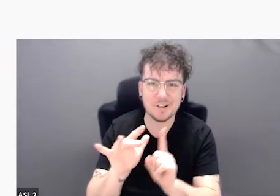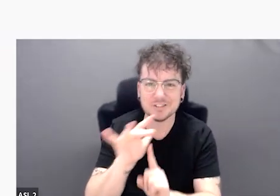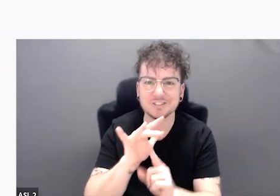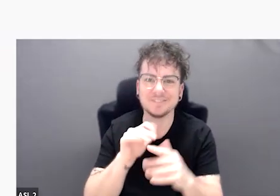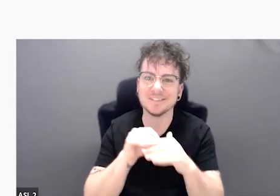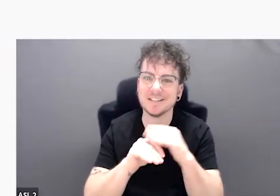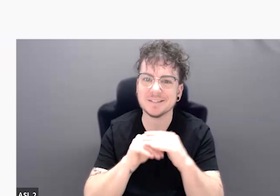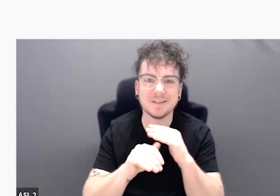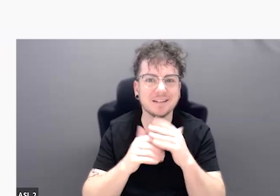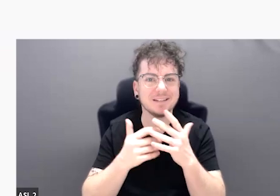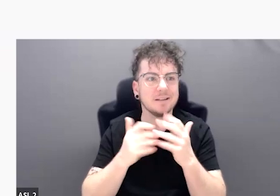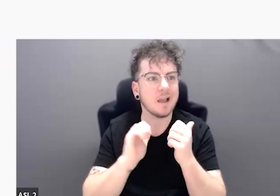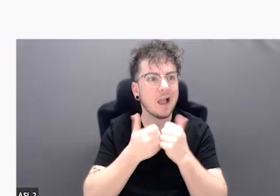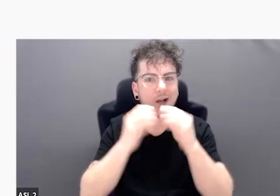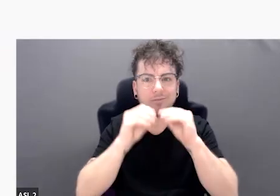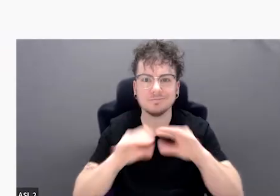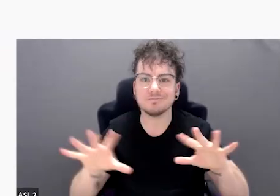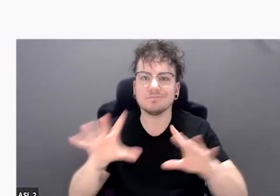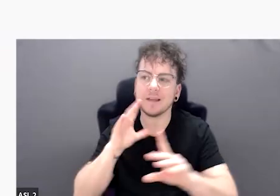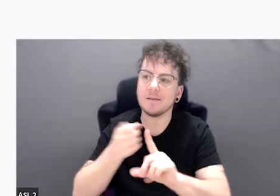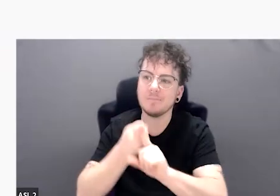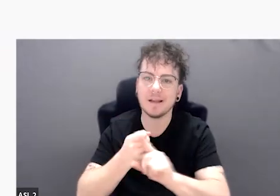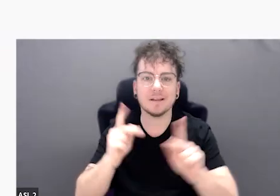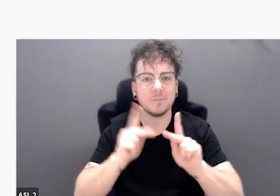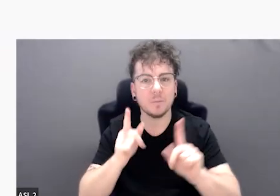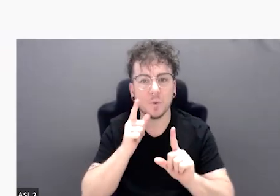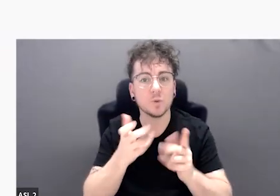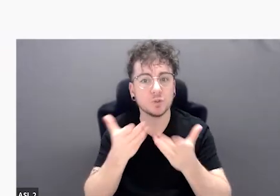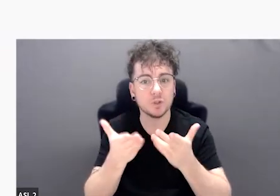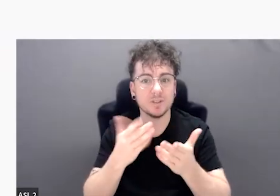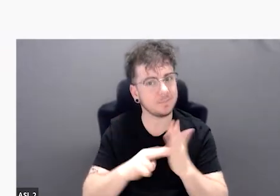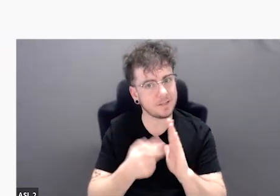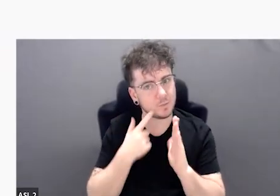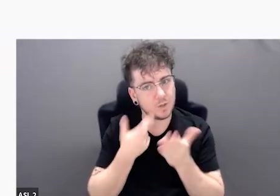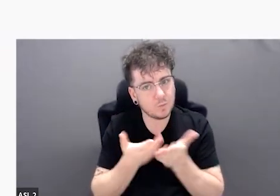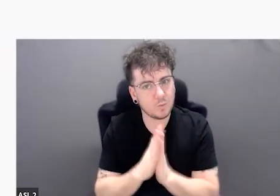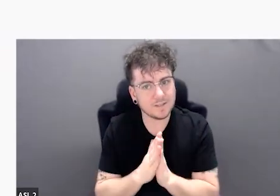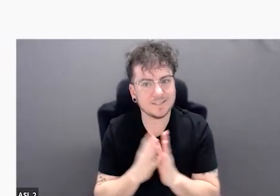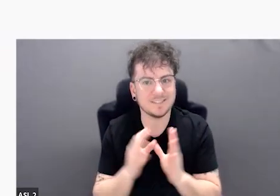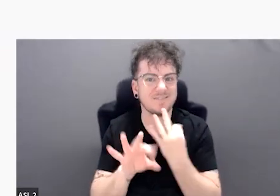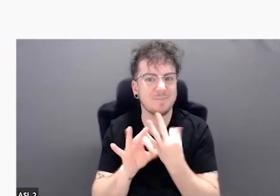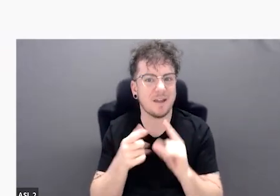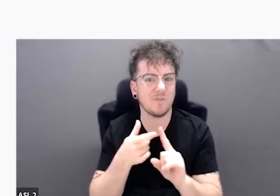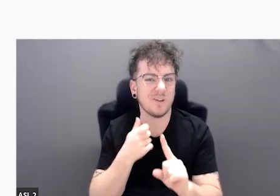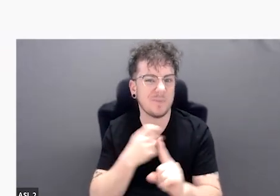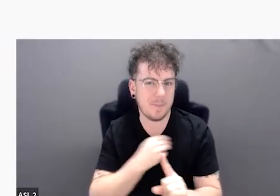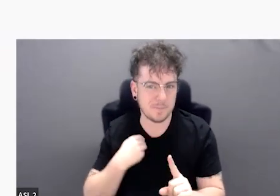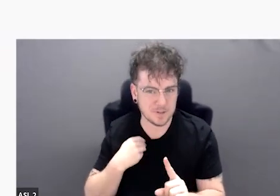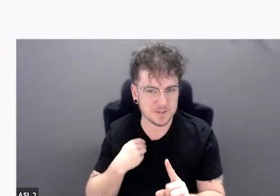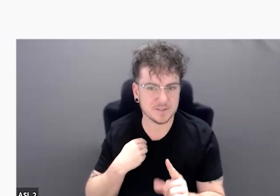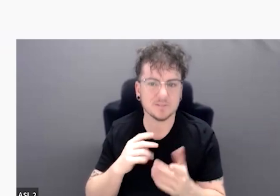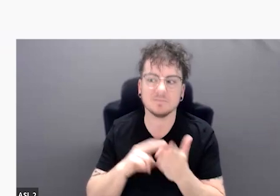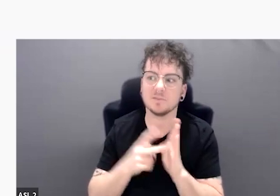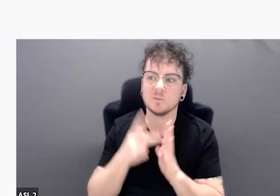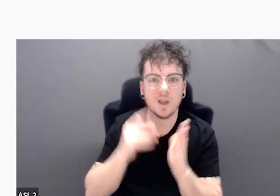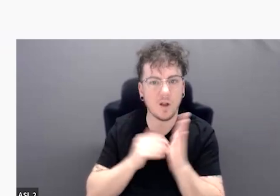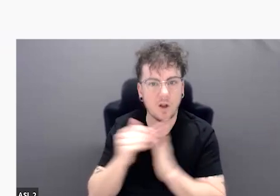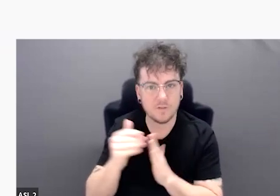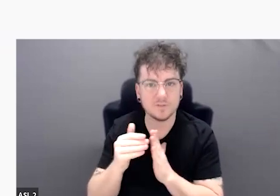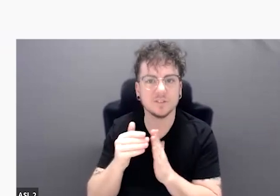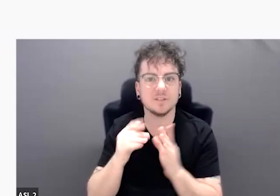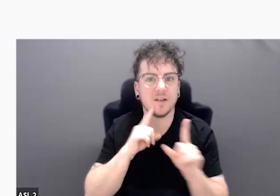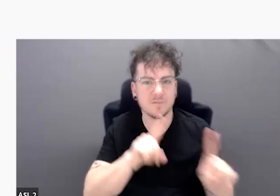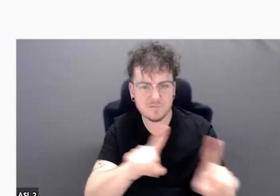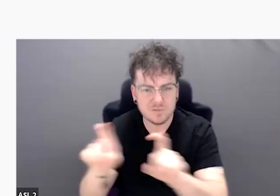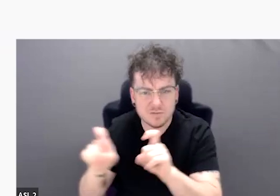out and who we're serving, which is getting feedback from our members. And so we conduct regular surveys to understand their